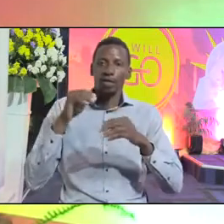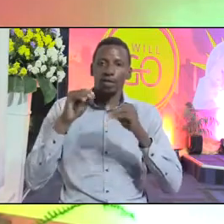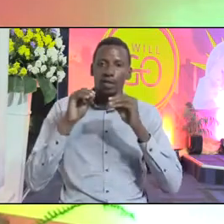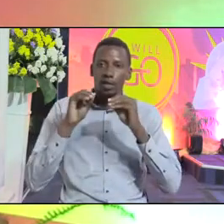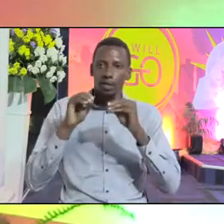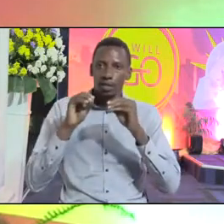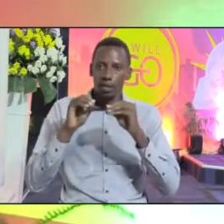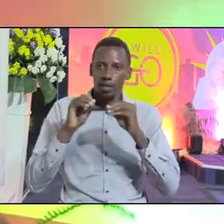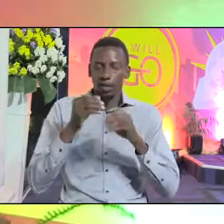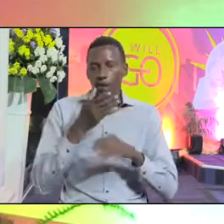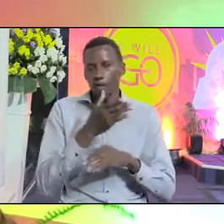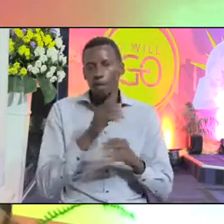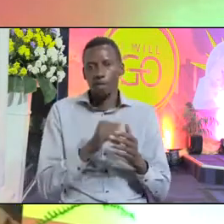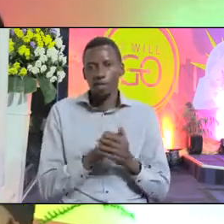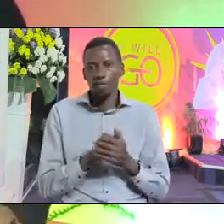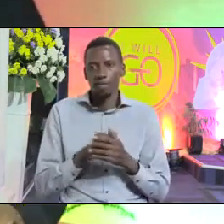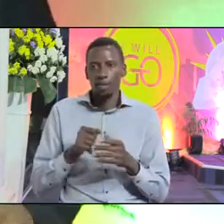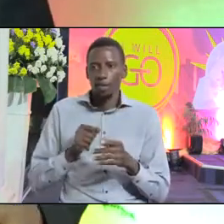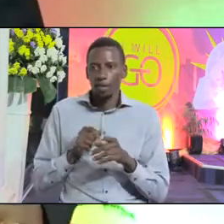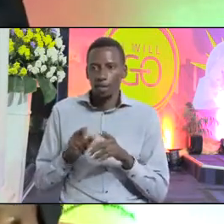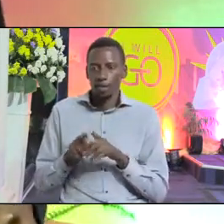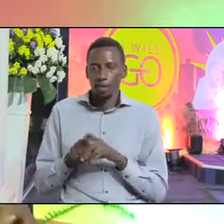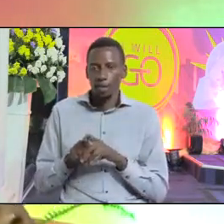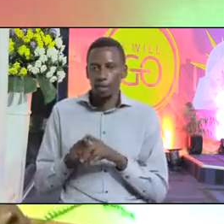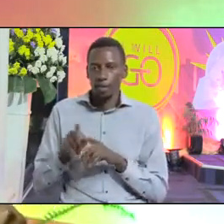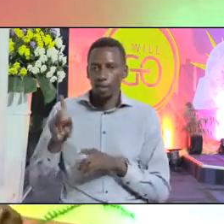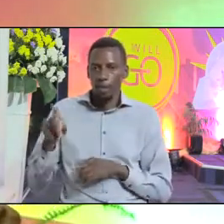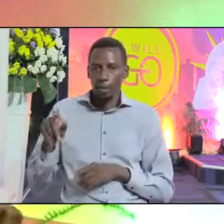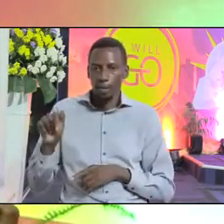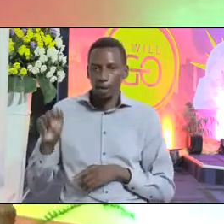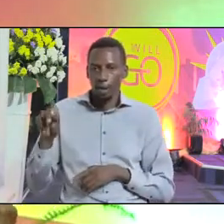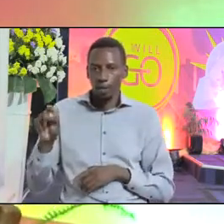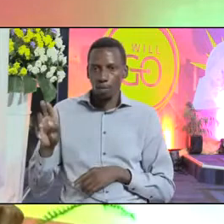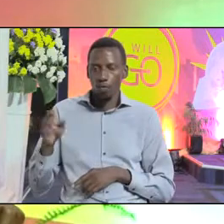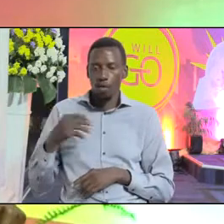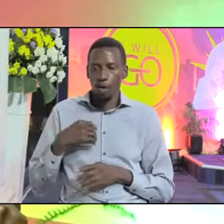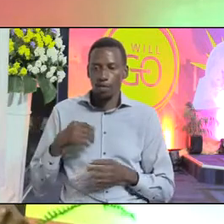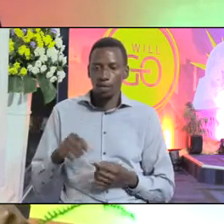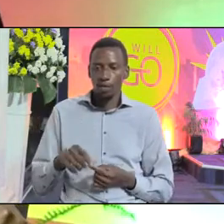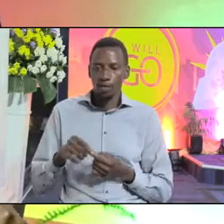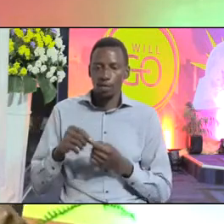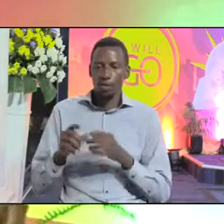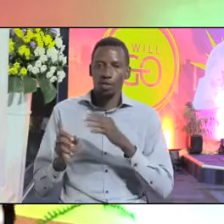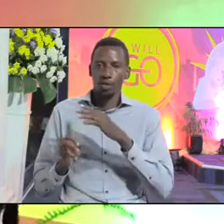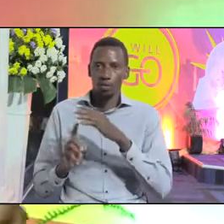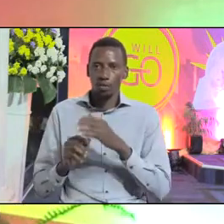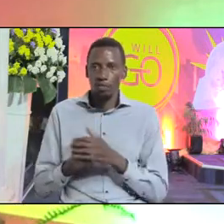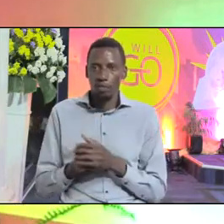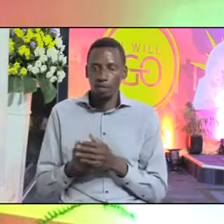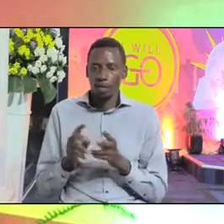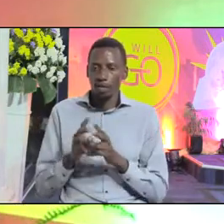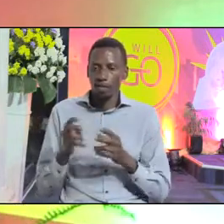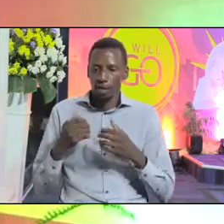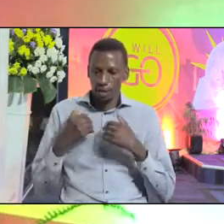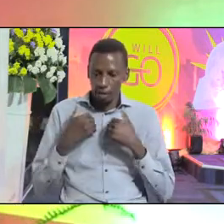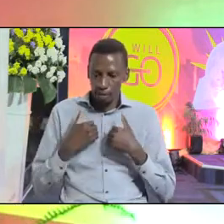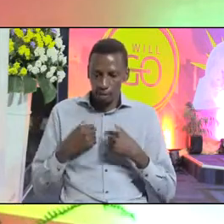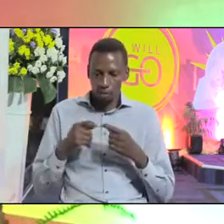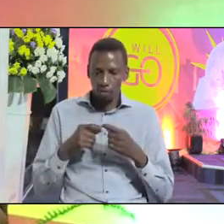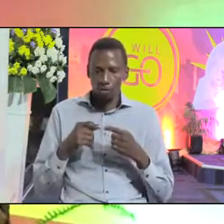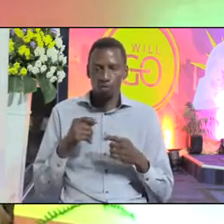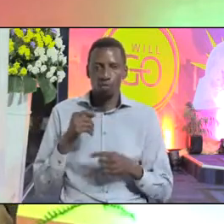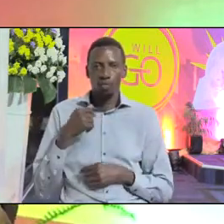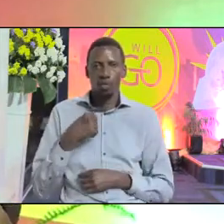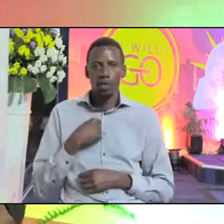missiology. Sister Papu has a special ministry, and it's very personal to me. My wife has